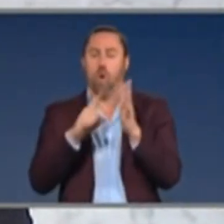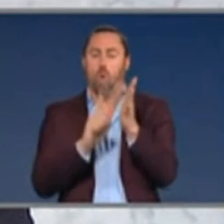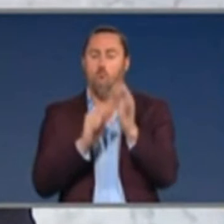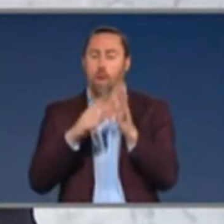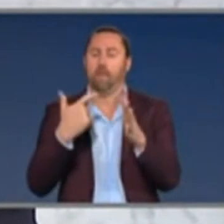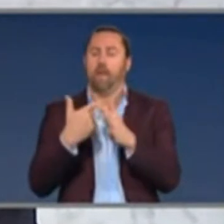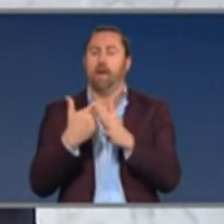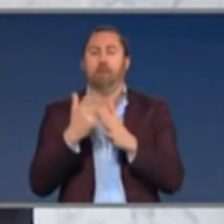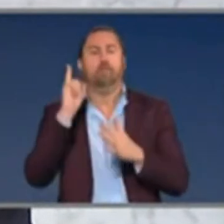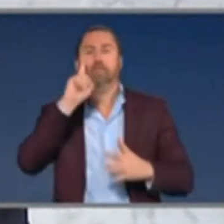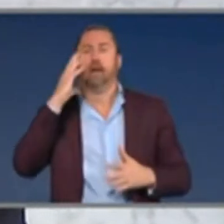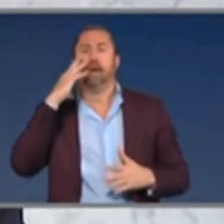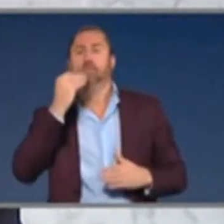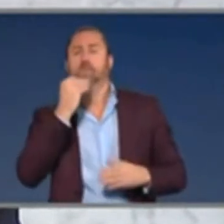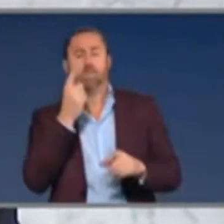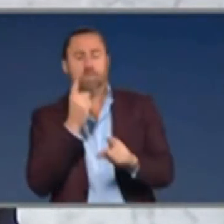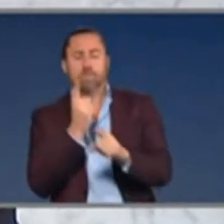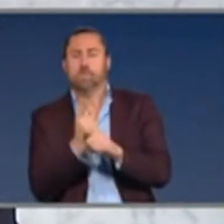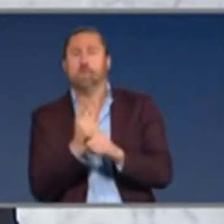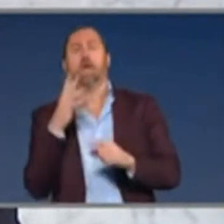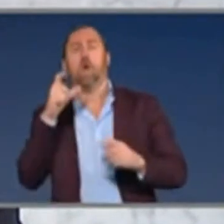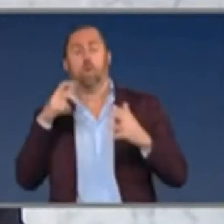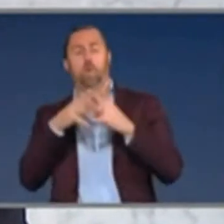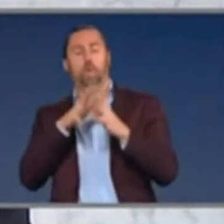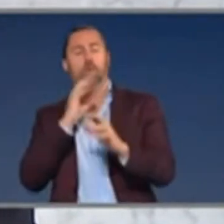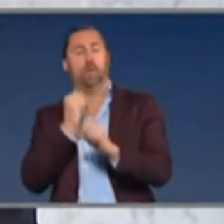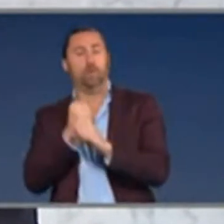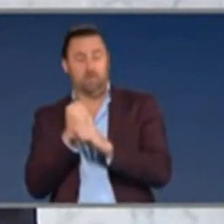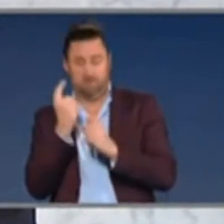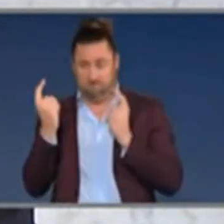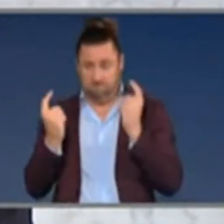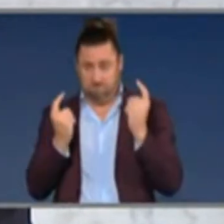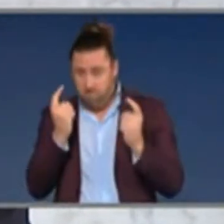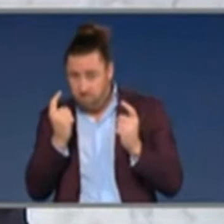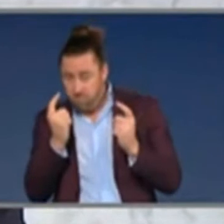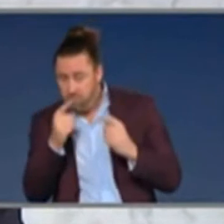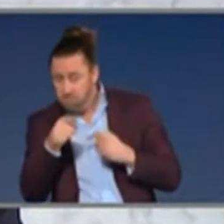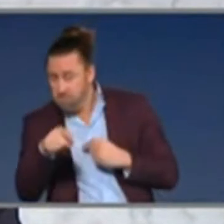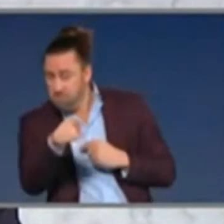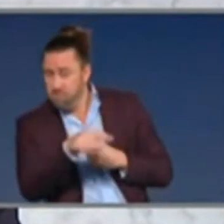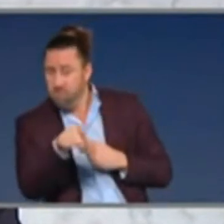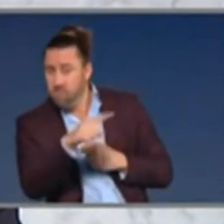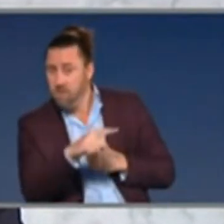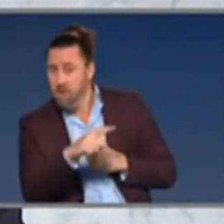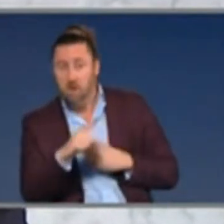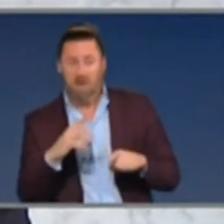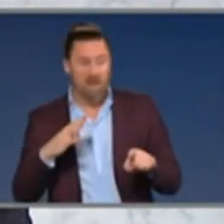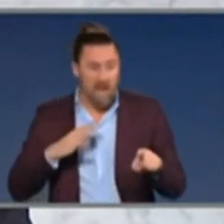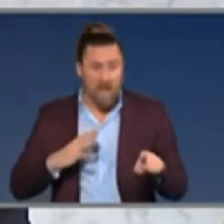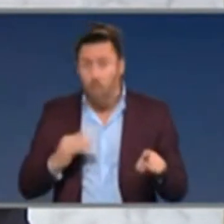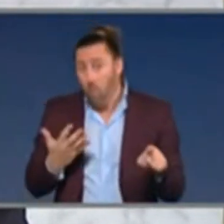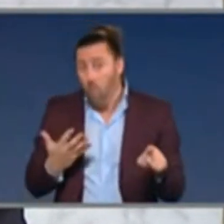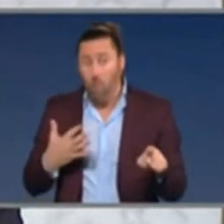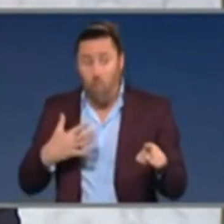yesterday afternoon seemed to signal that the Commonwealth was looking at perhaps some additional support for people who want or